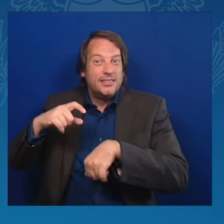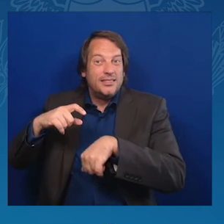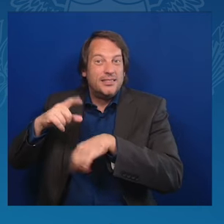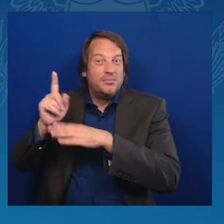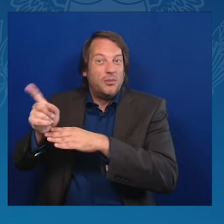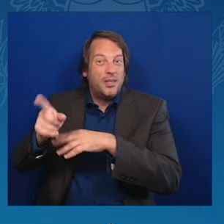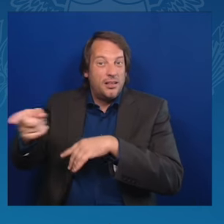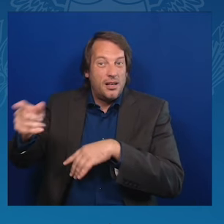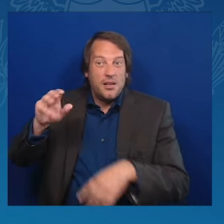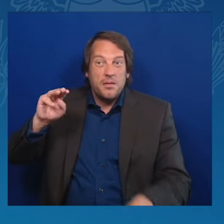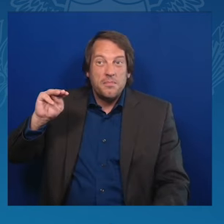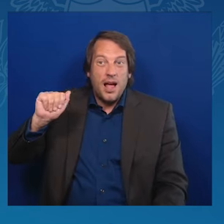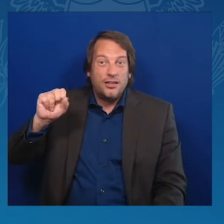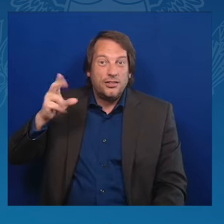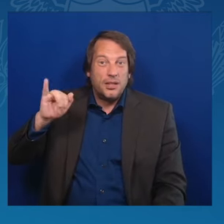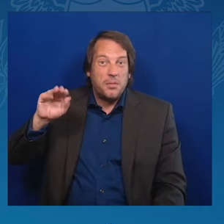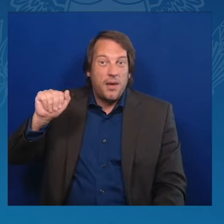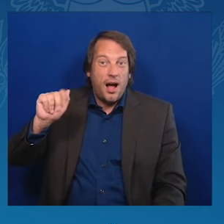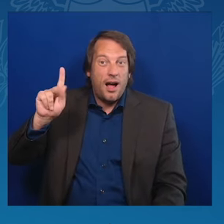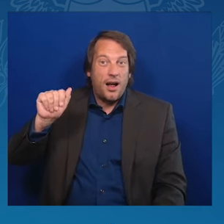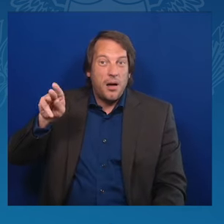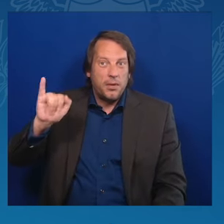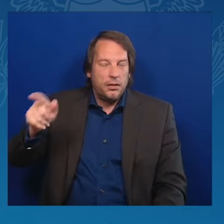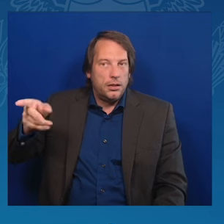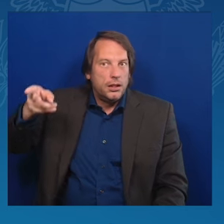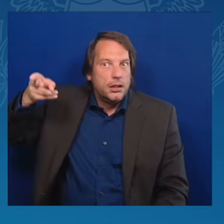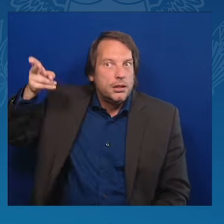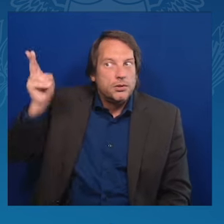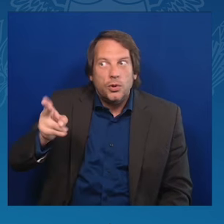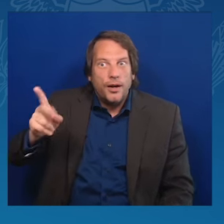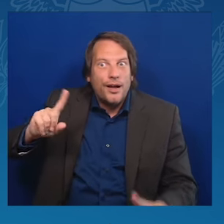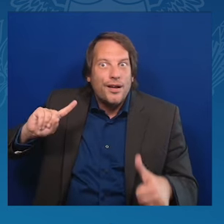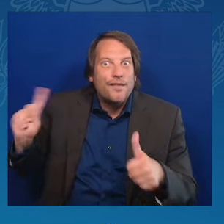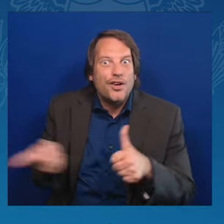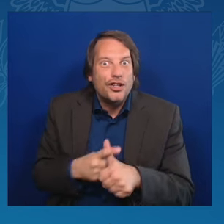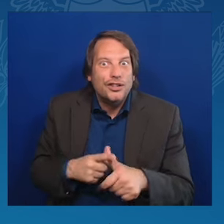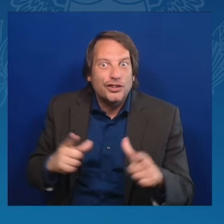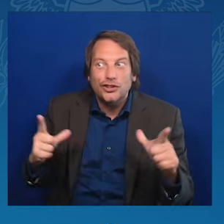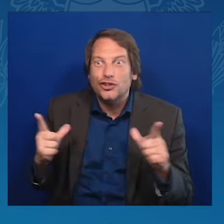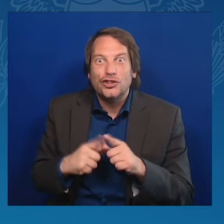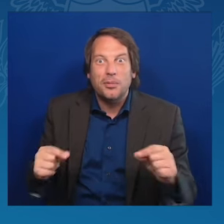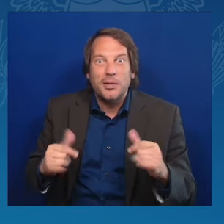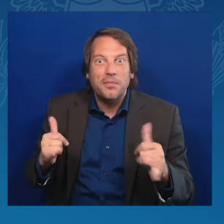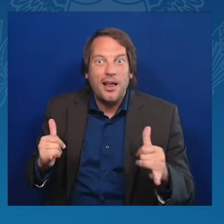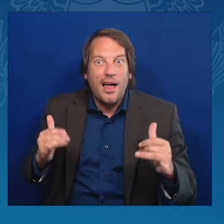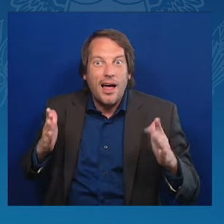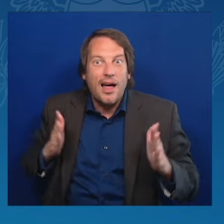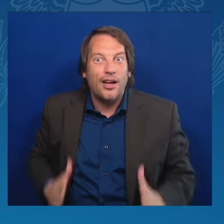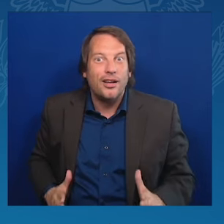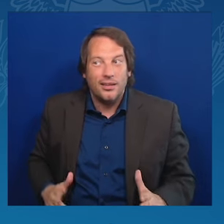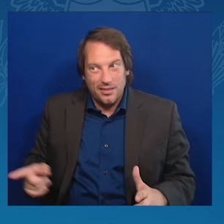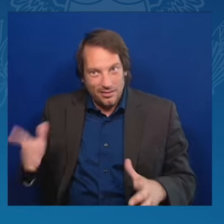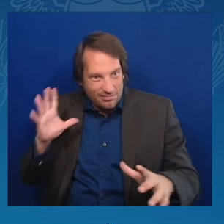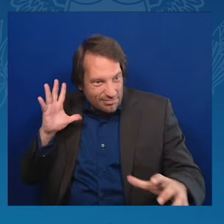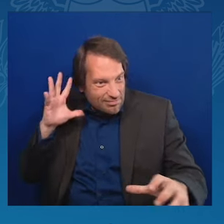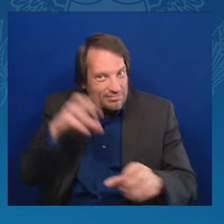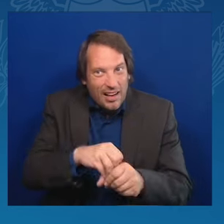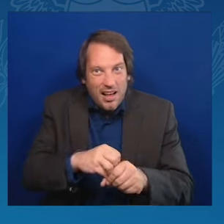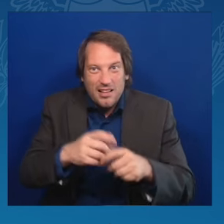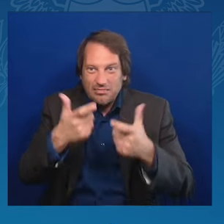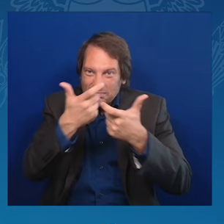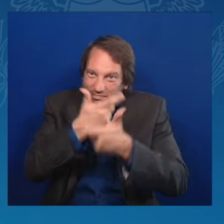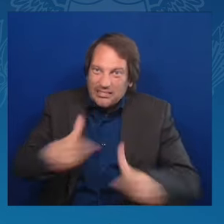made history as the first Japanese player to play a major league baseball game in